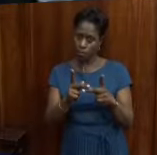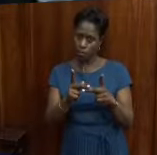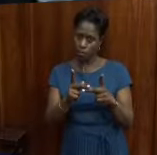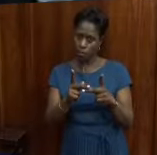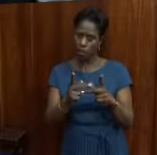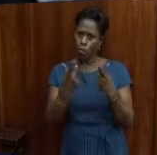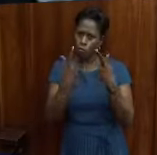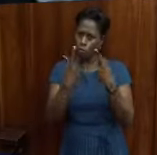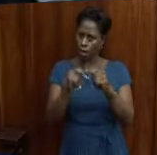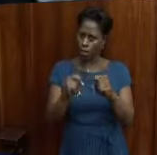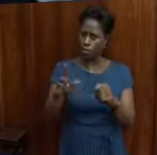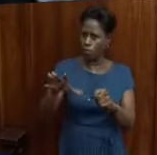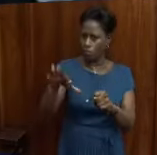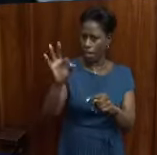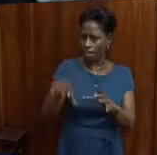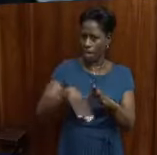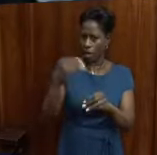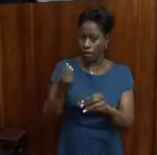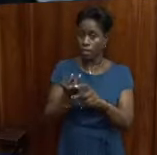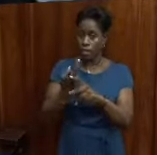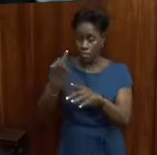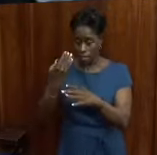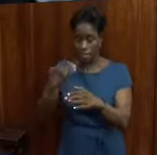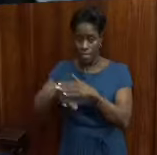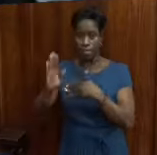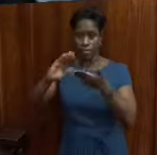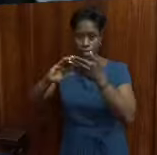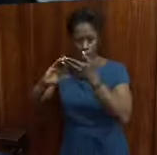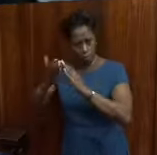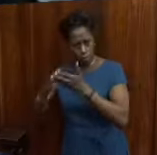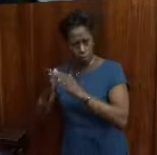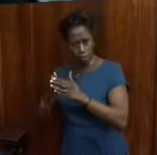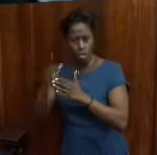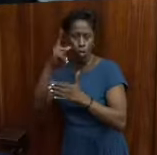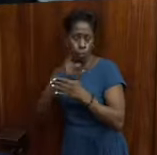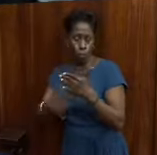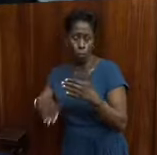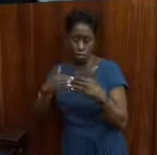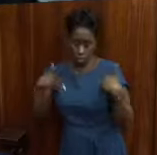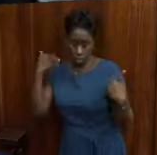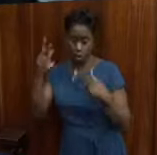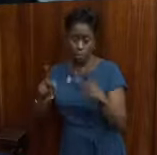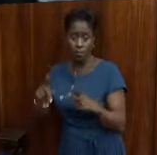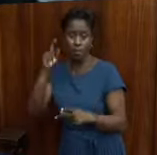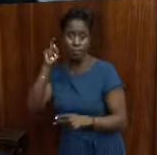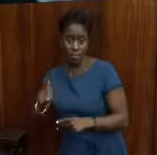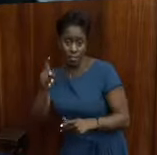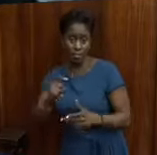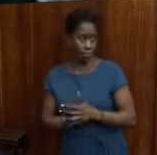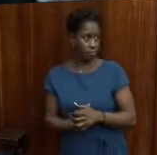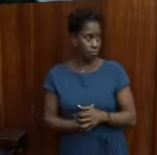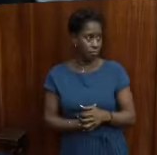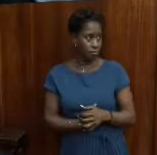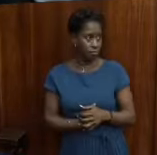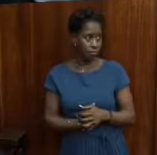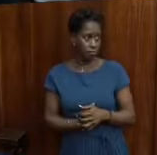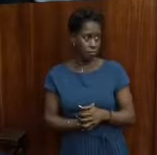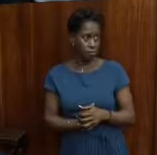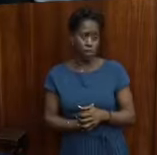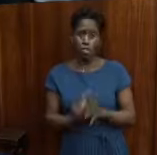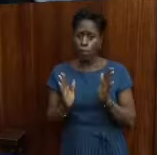programs in communities with public and private sector social partners, with particular emphasis given to